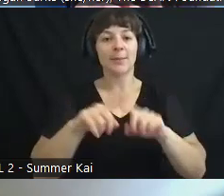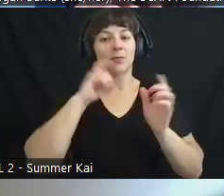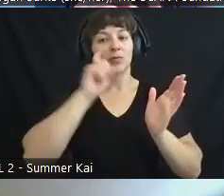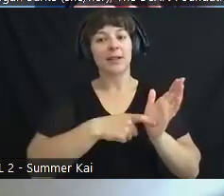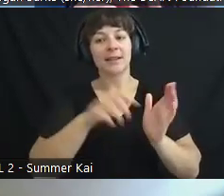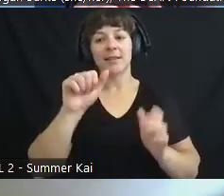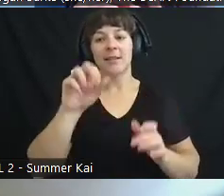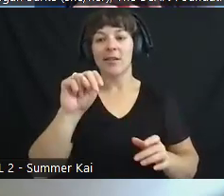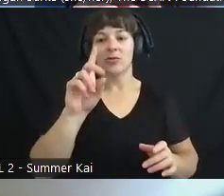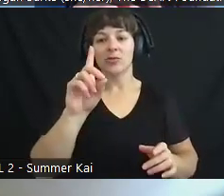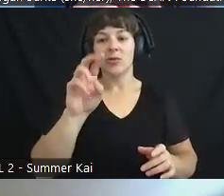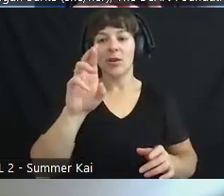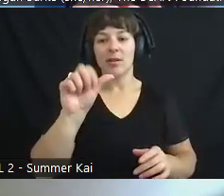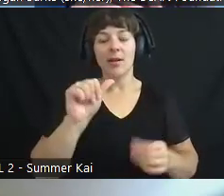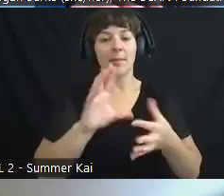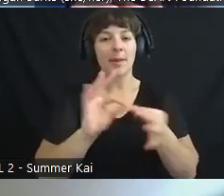about,